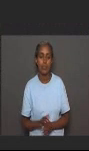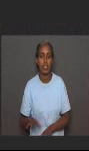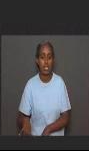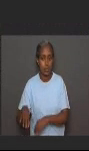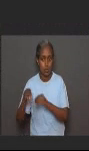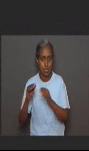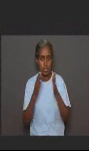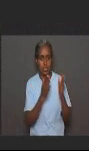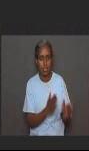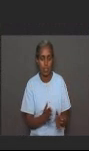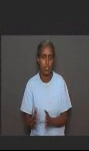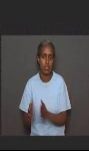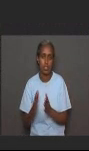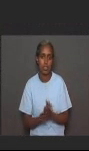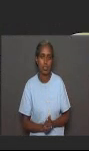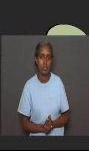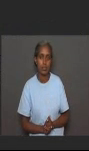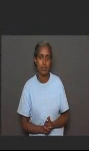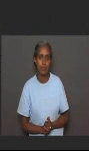Students, let's get ready.